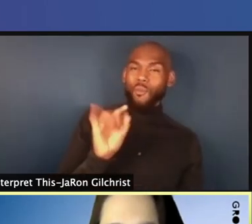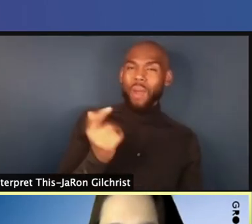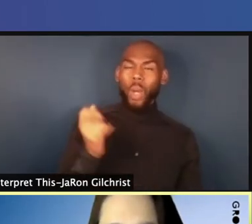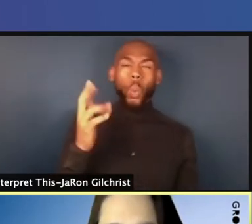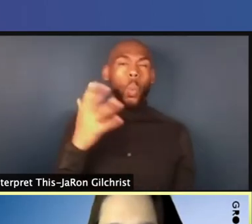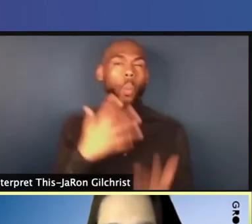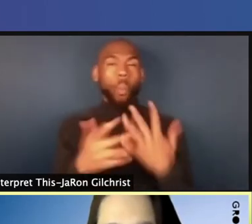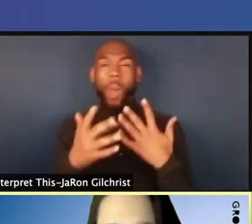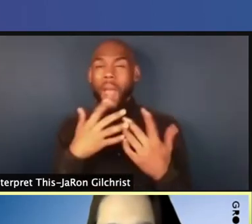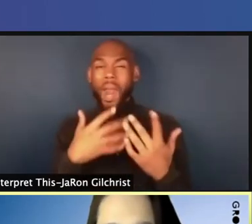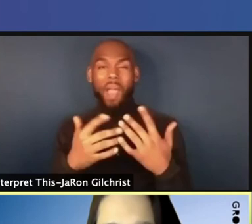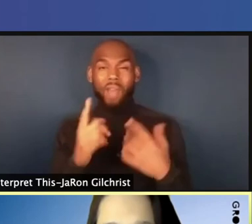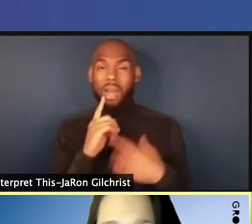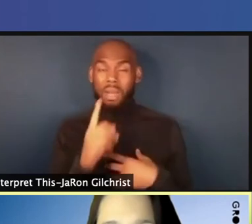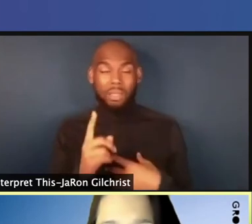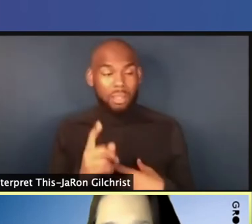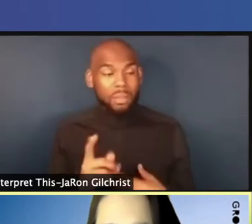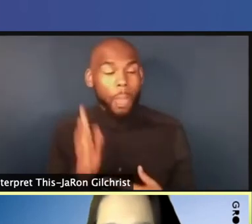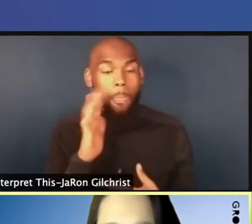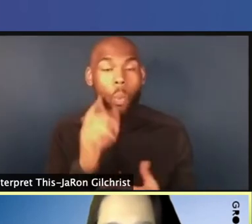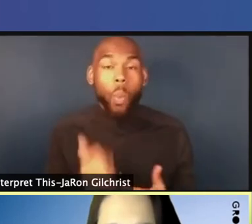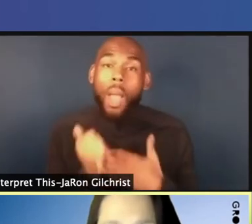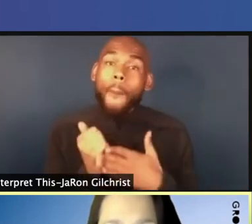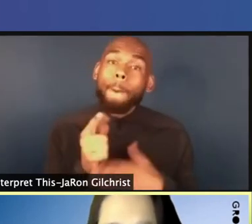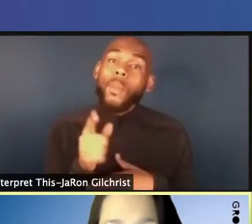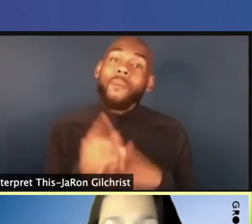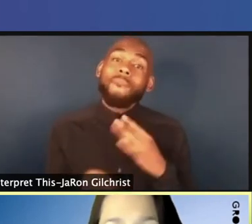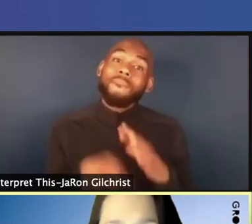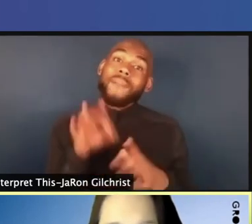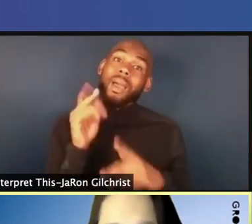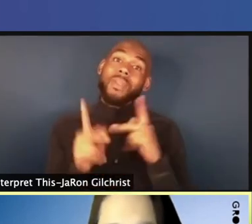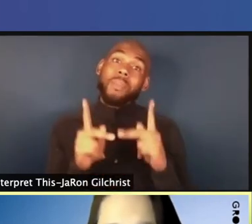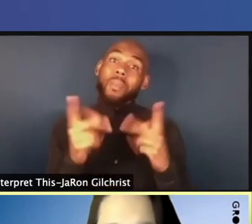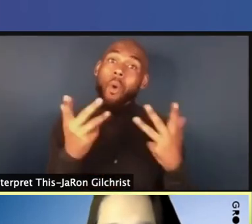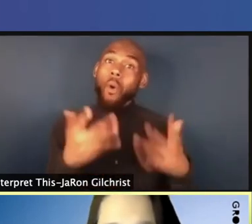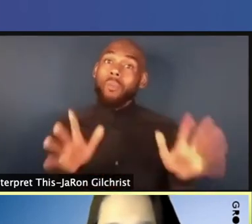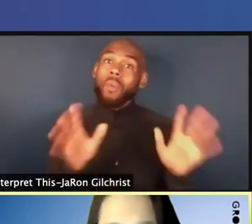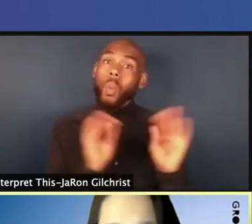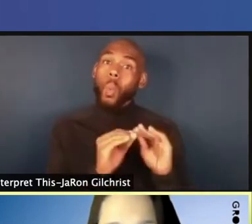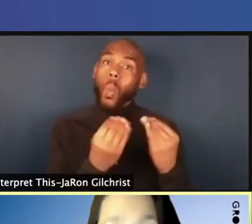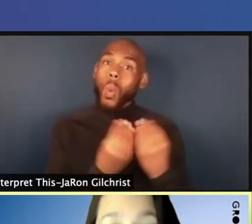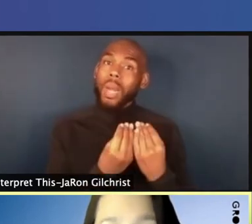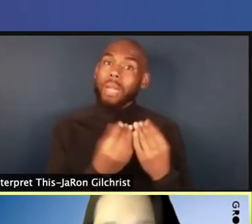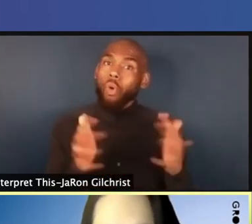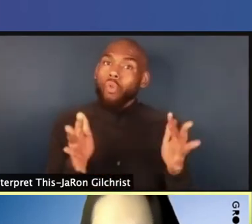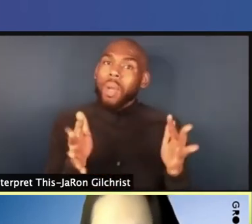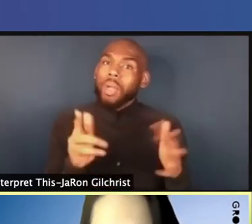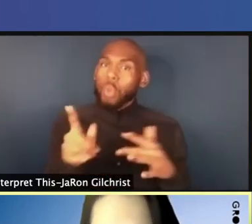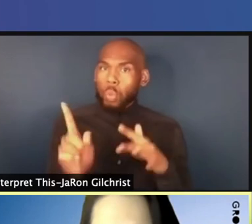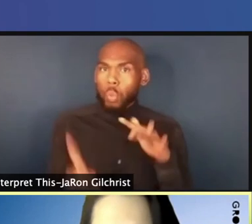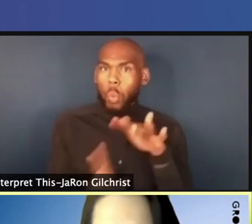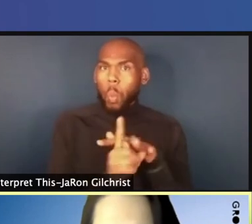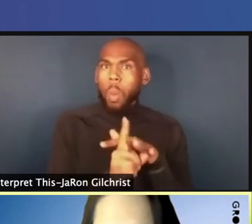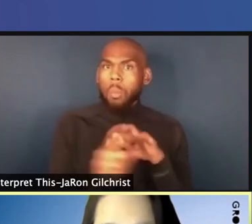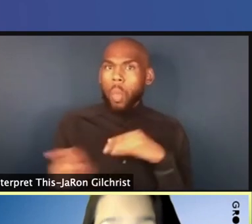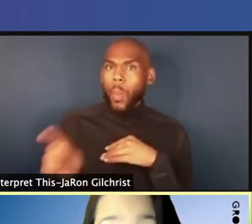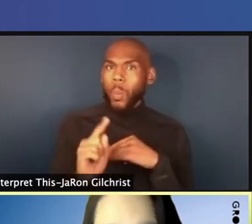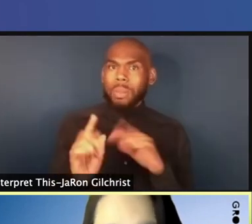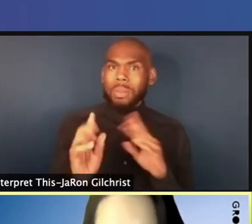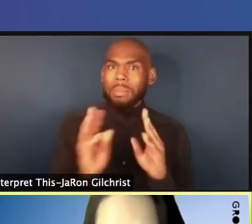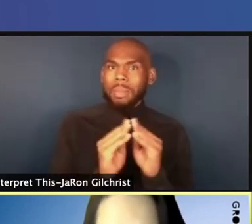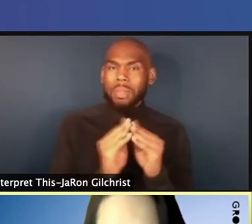are, that'll help you find the people that are already organizing. So show up to those meetings